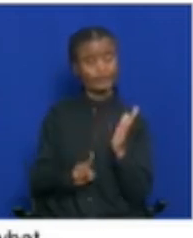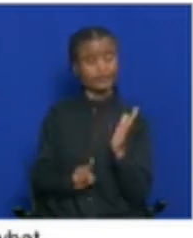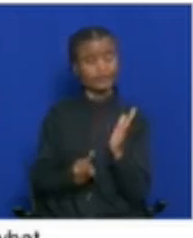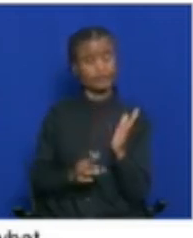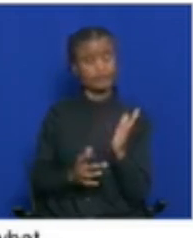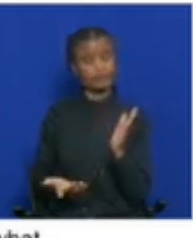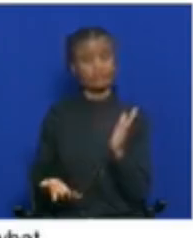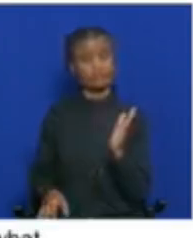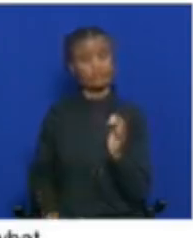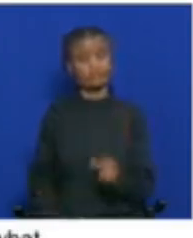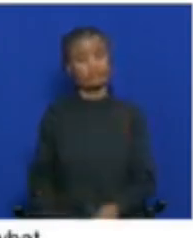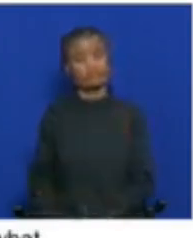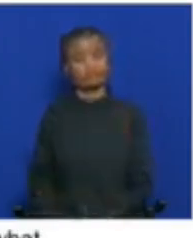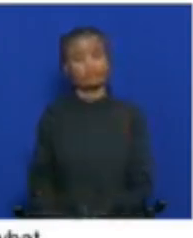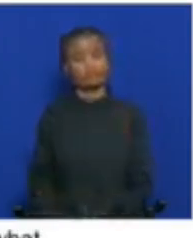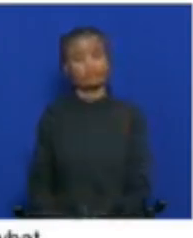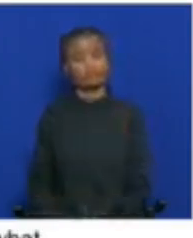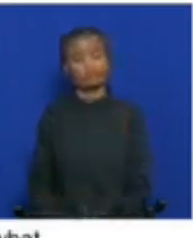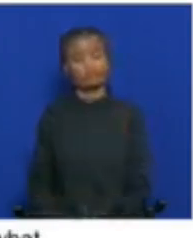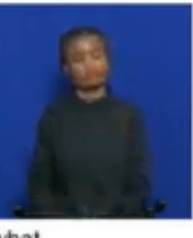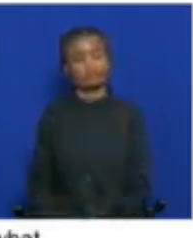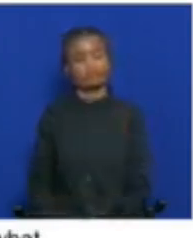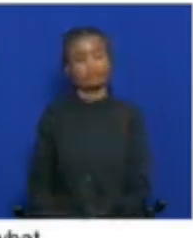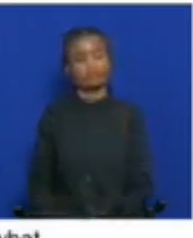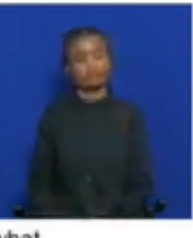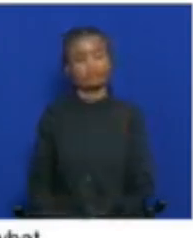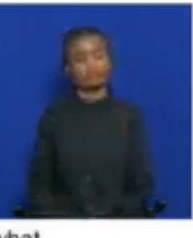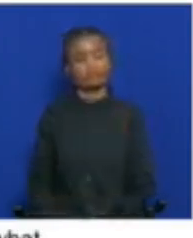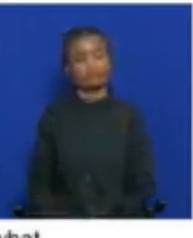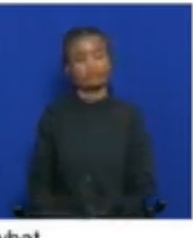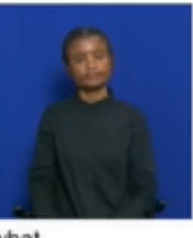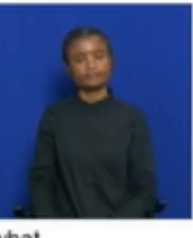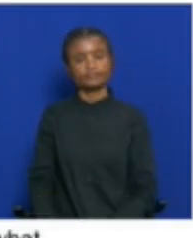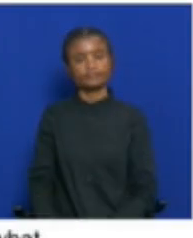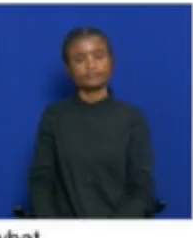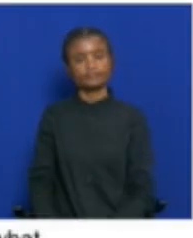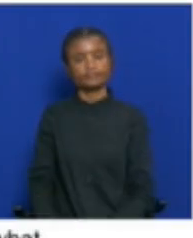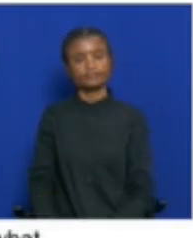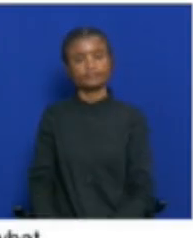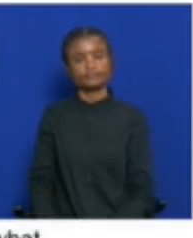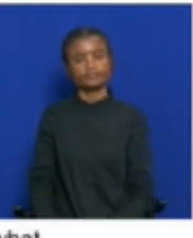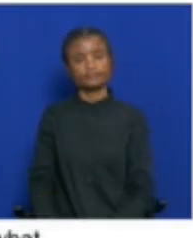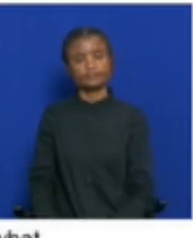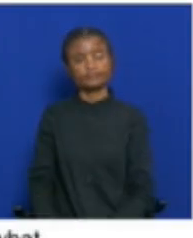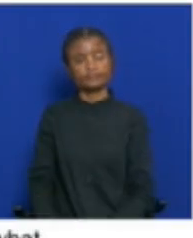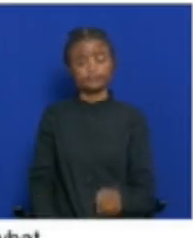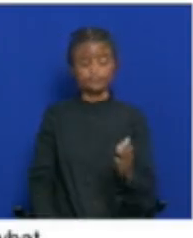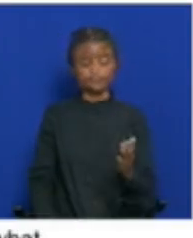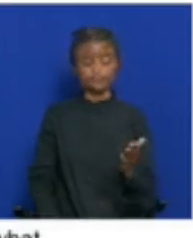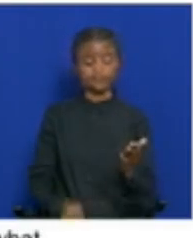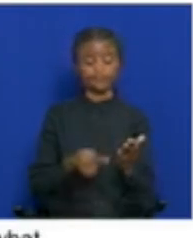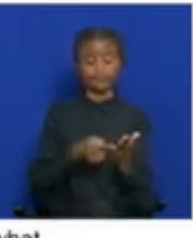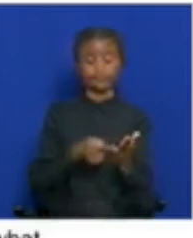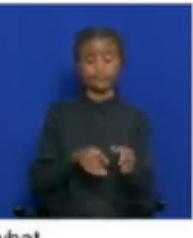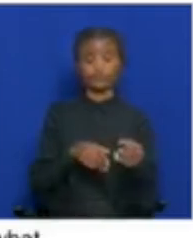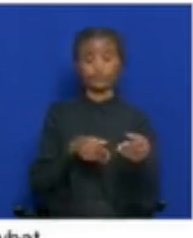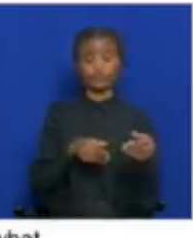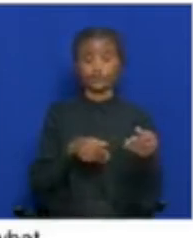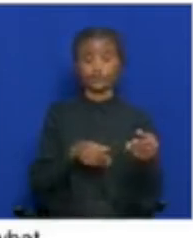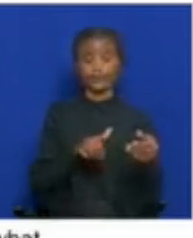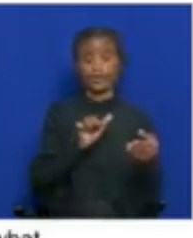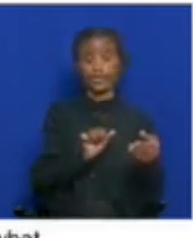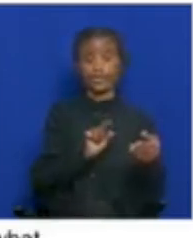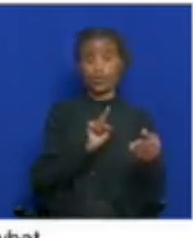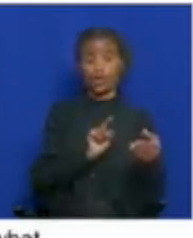And in addition to the A1s, was there anything else in the dockets that would assist in